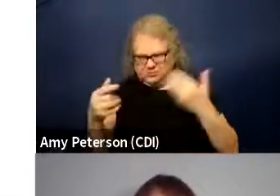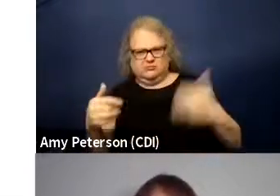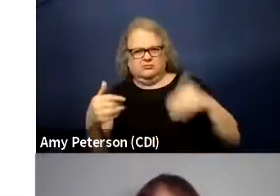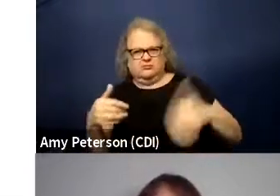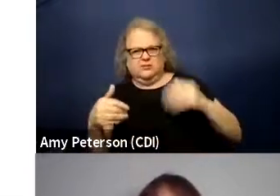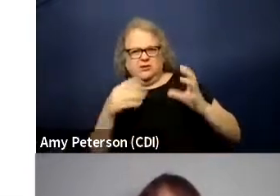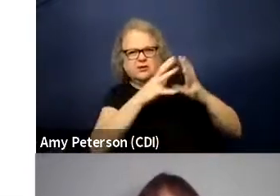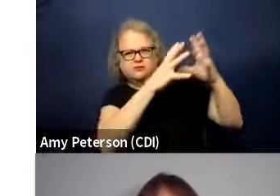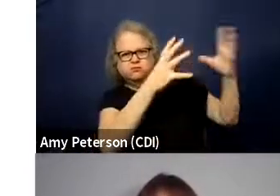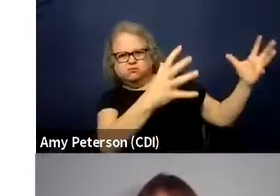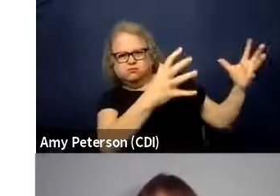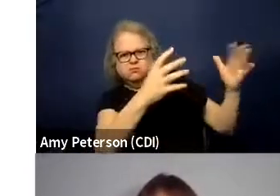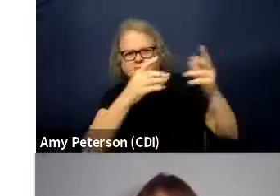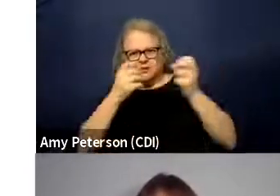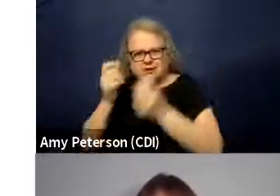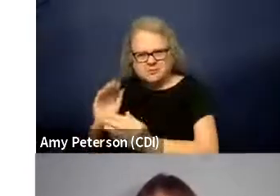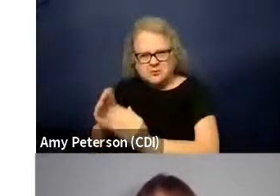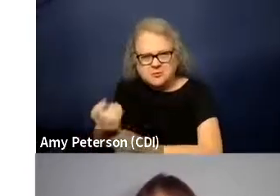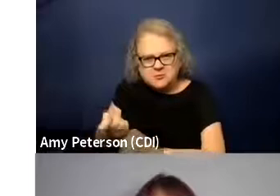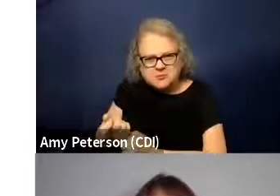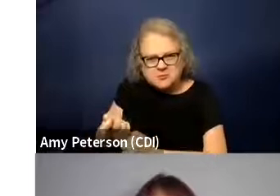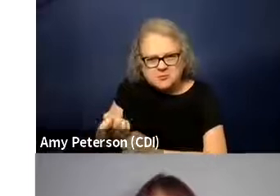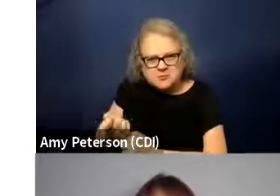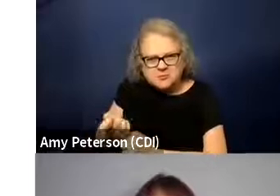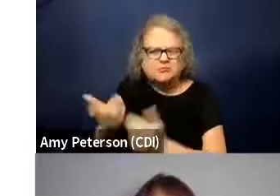anti-inflammatories such as ibuprofen.